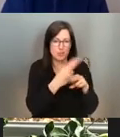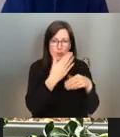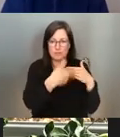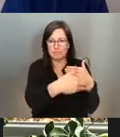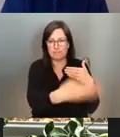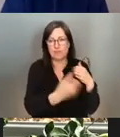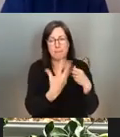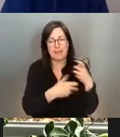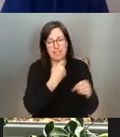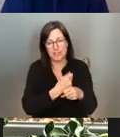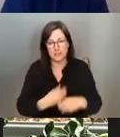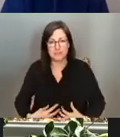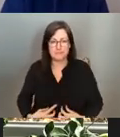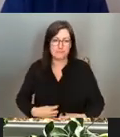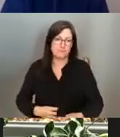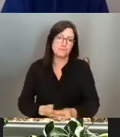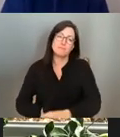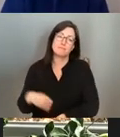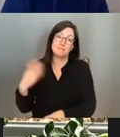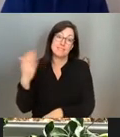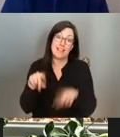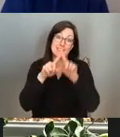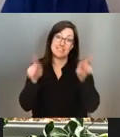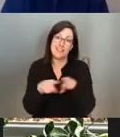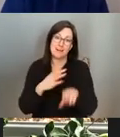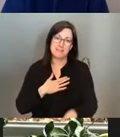years with students. Next slide, please.